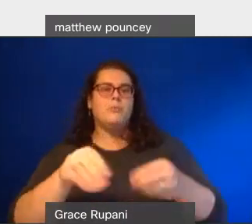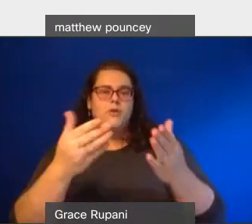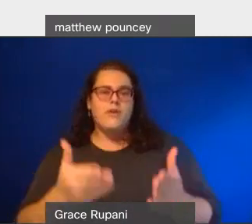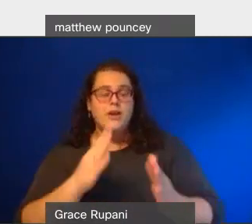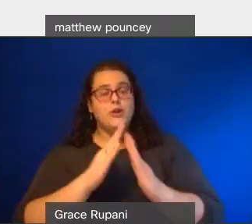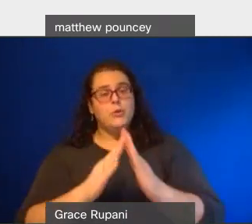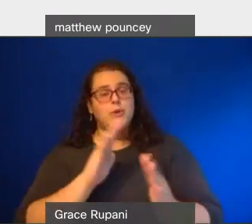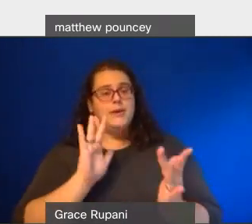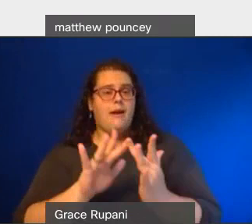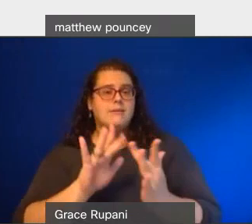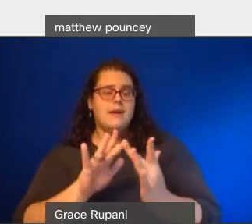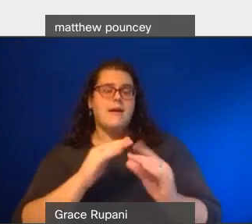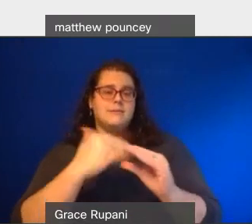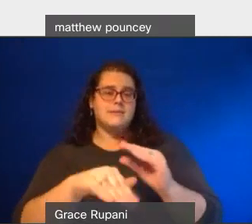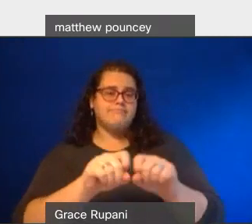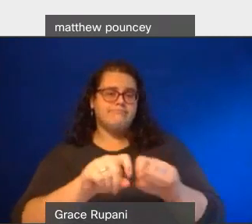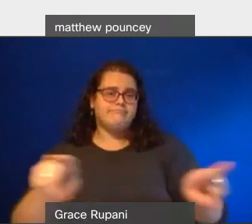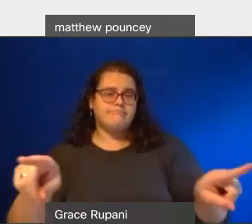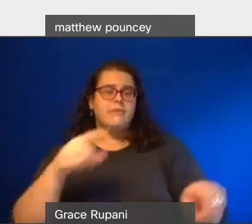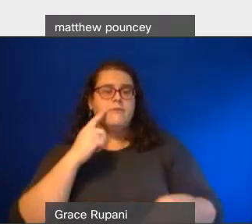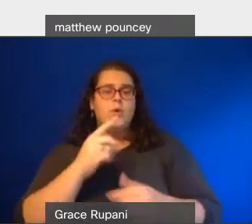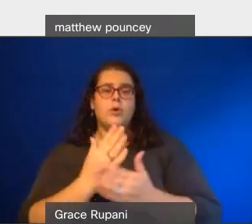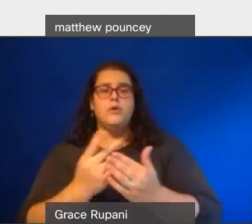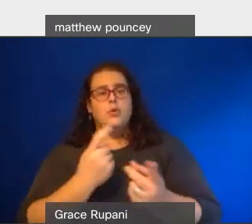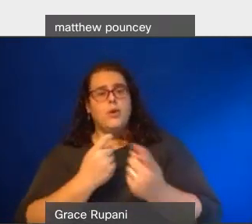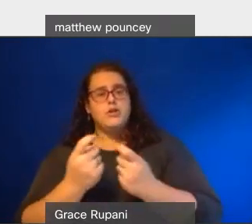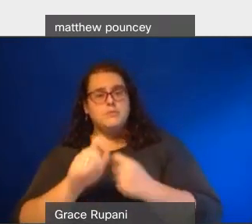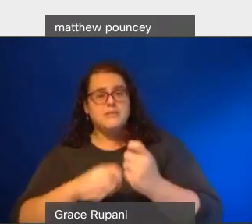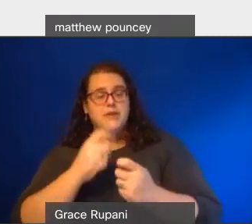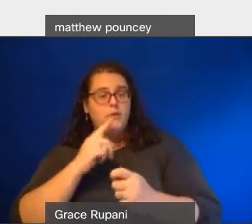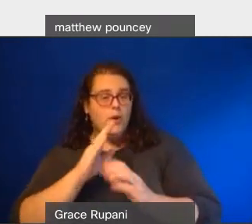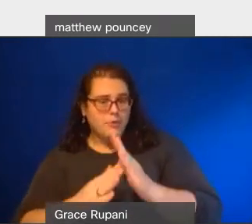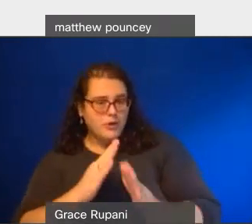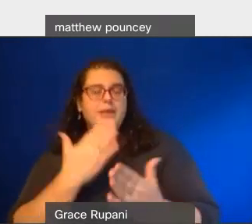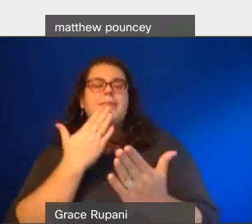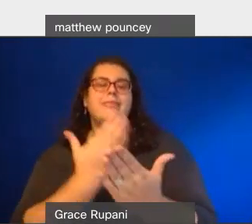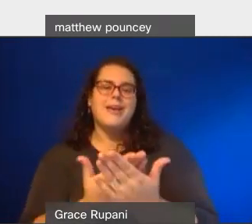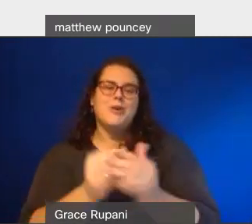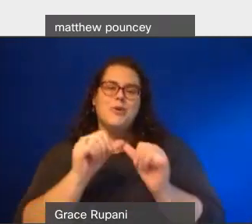contact for those questions specific to the provider community. Thank you, and remain safe.